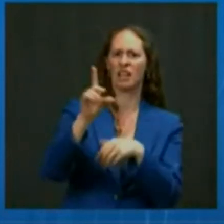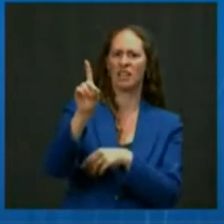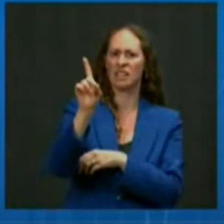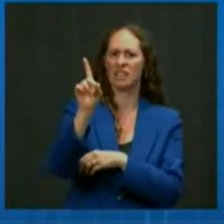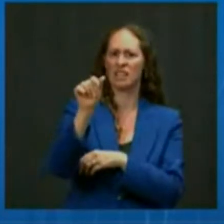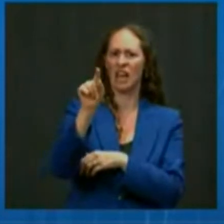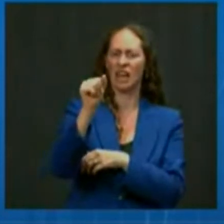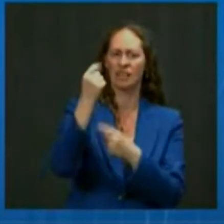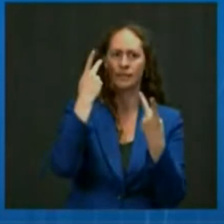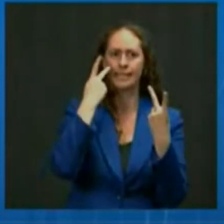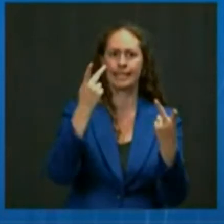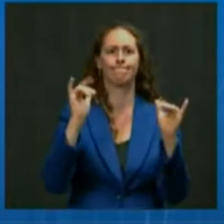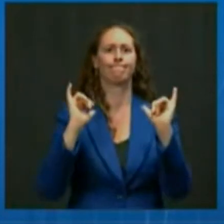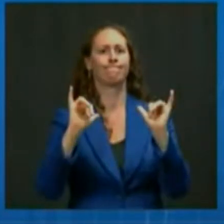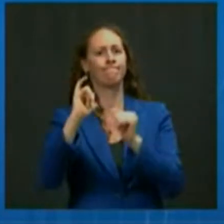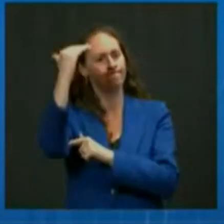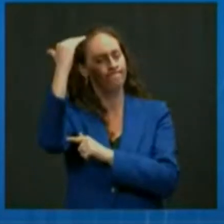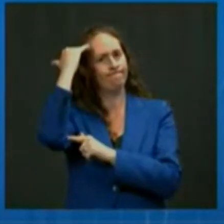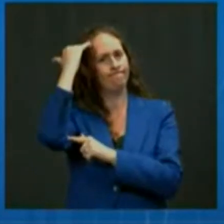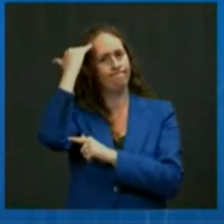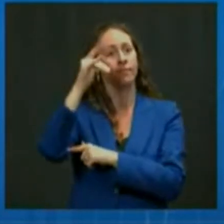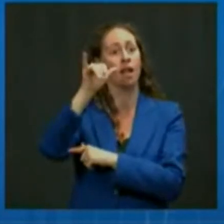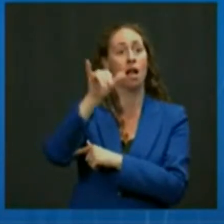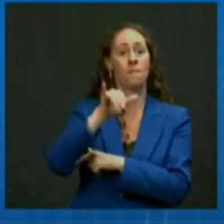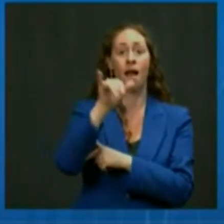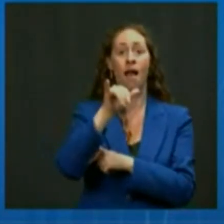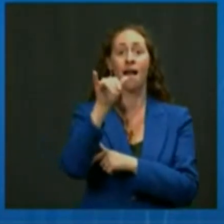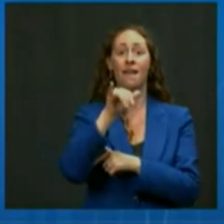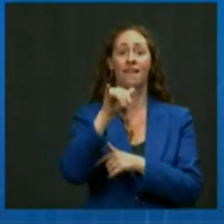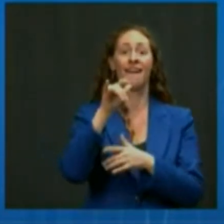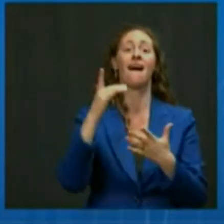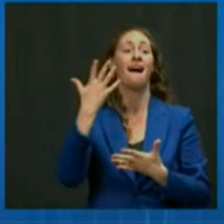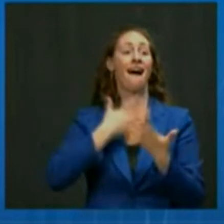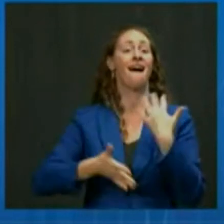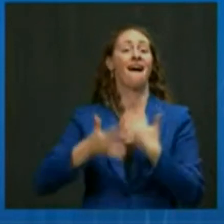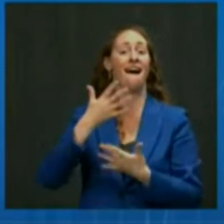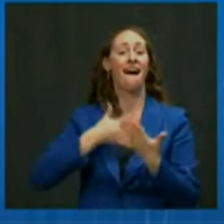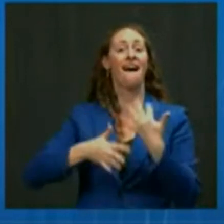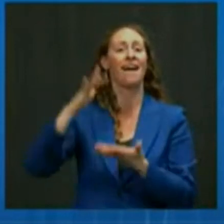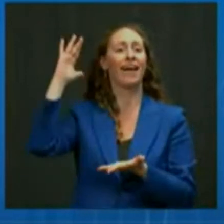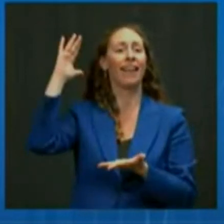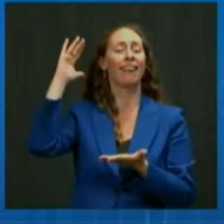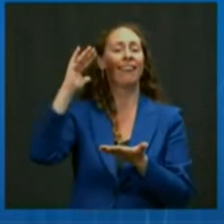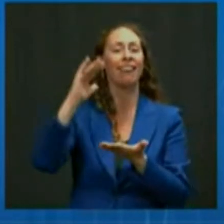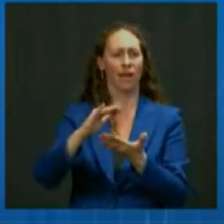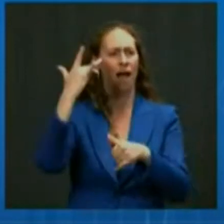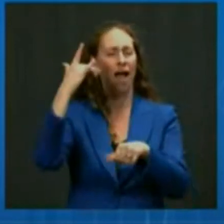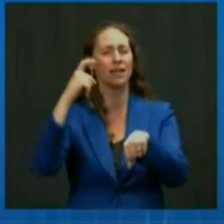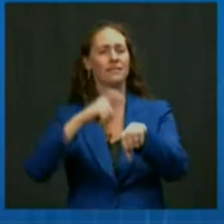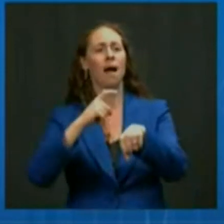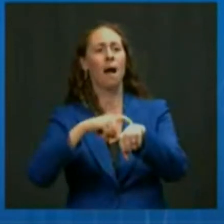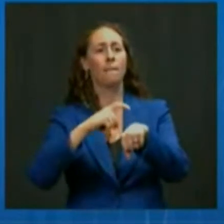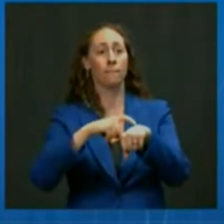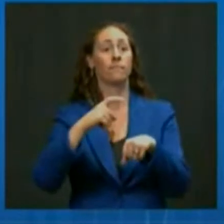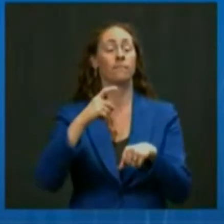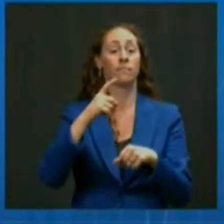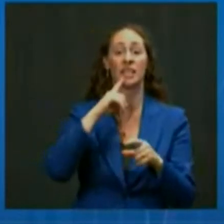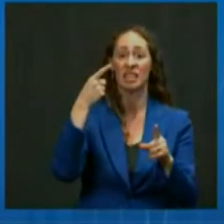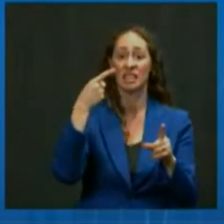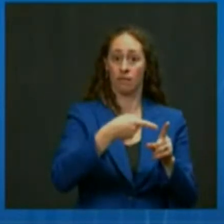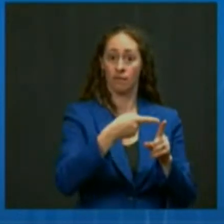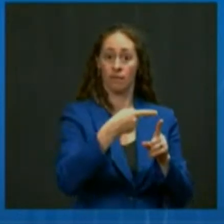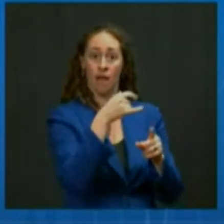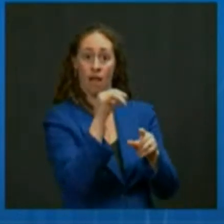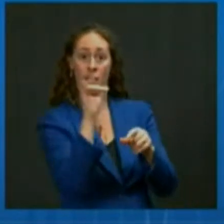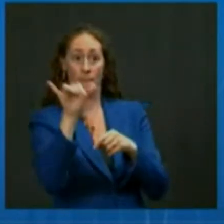over time, higher levels of antibody are associated with a higher level of efficacy, higher levels of antibody may be required